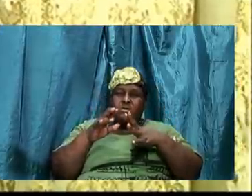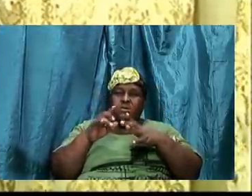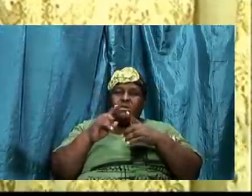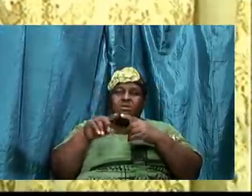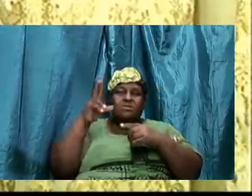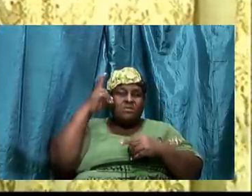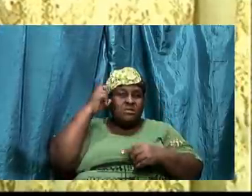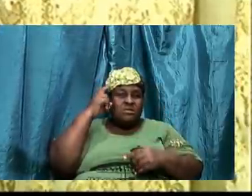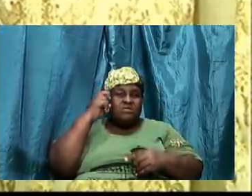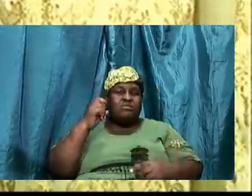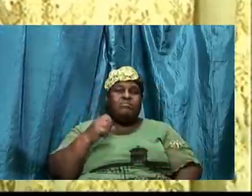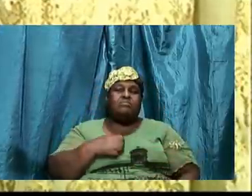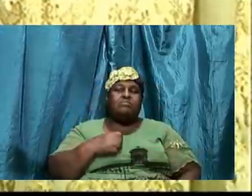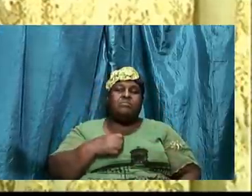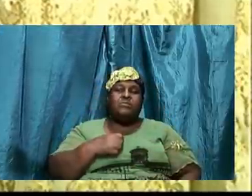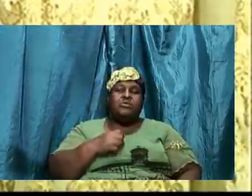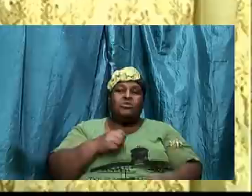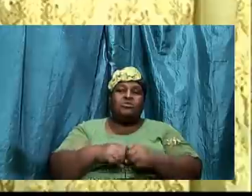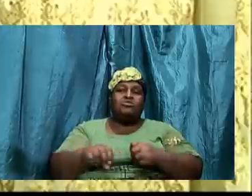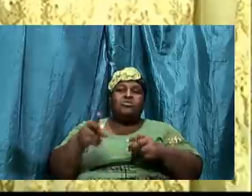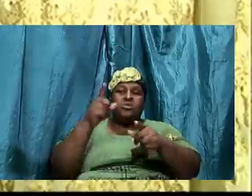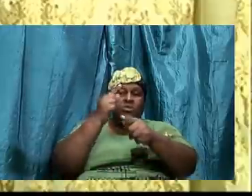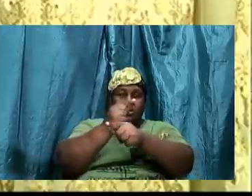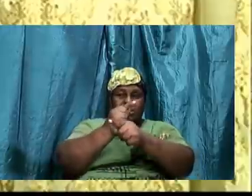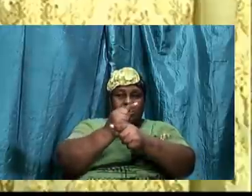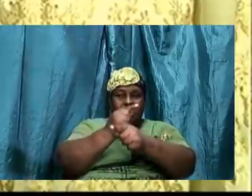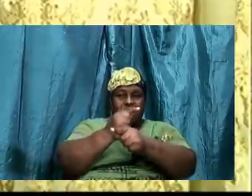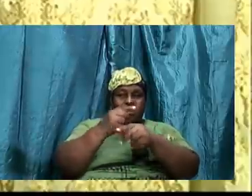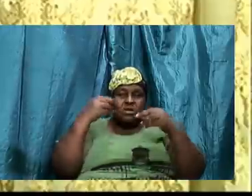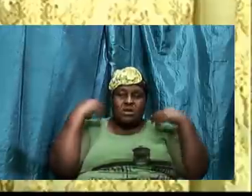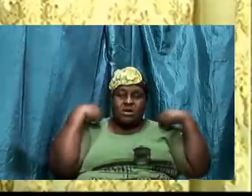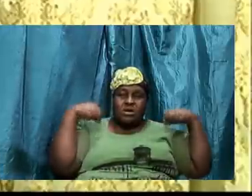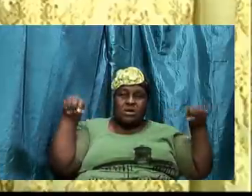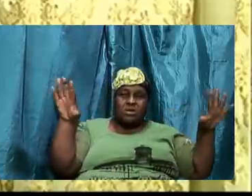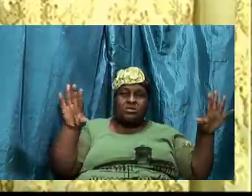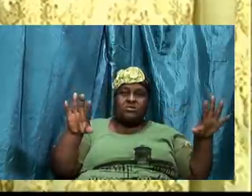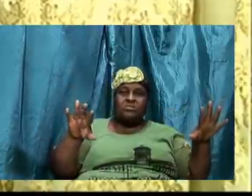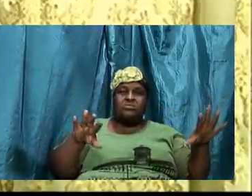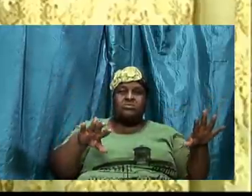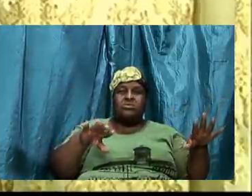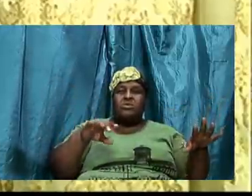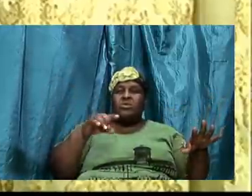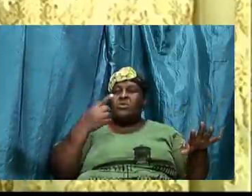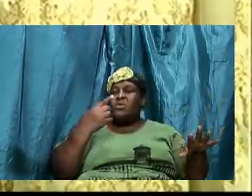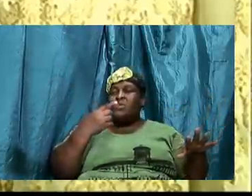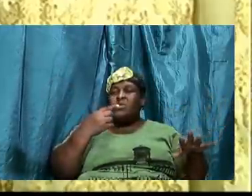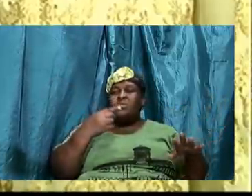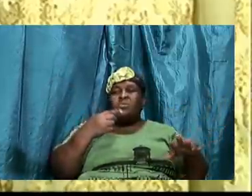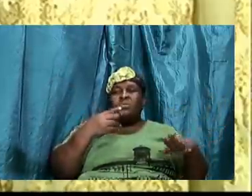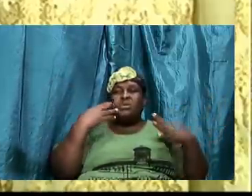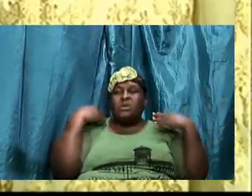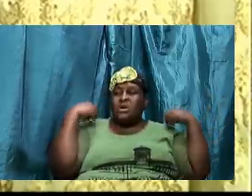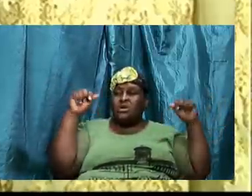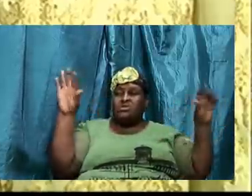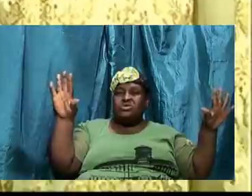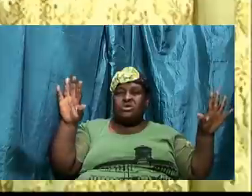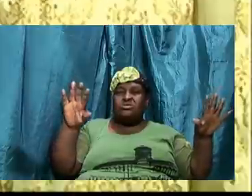only one that were not. So here's the scripture. We can look at the scripture. Look at that scripture.